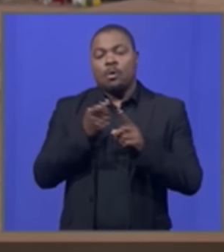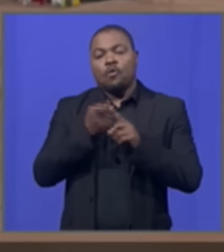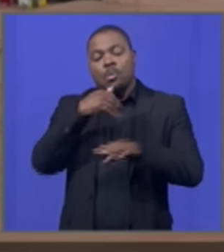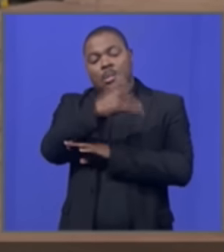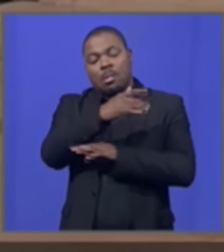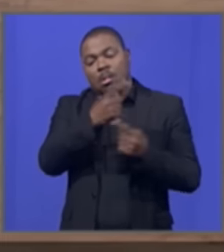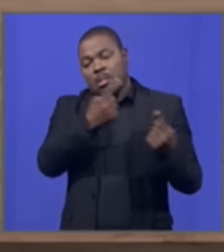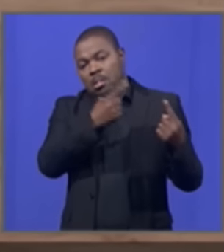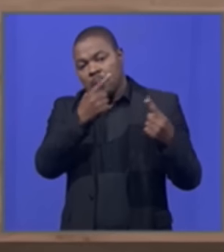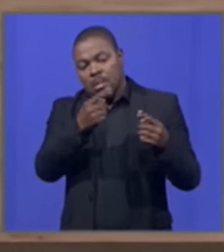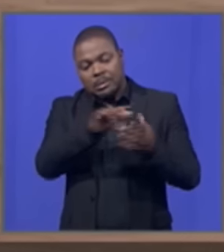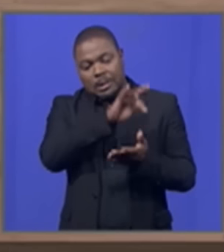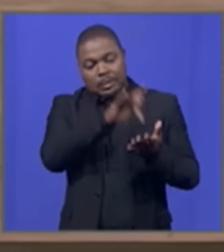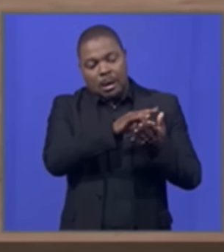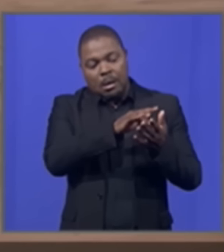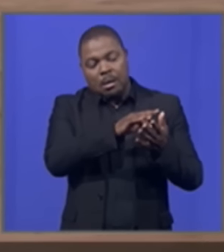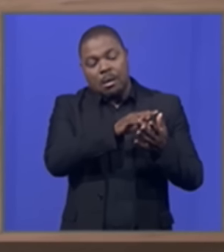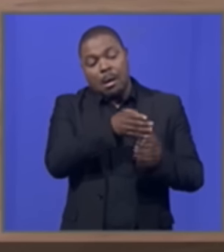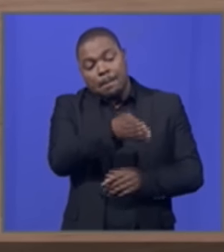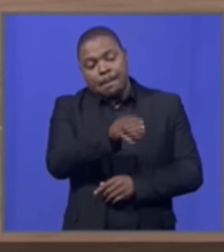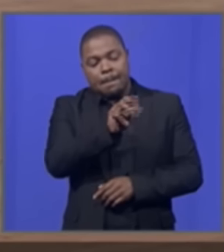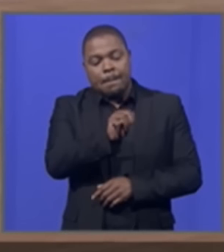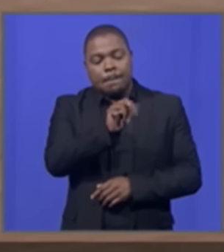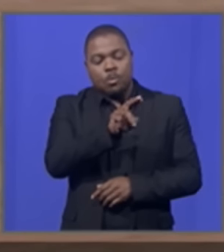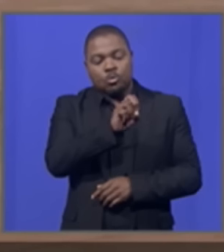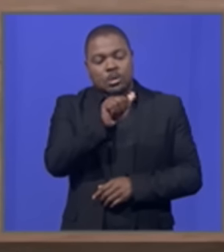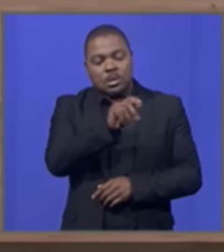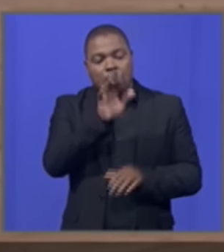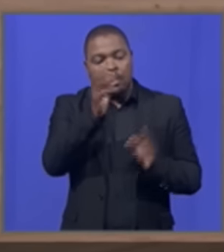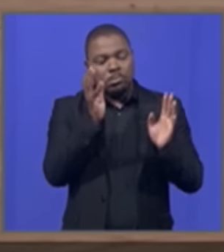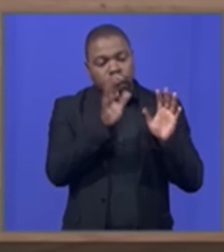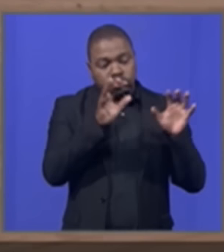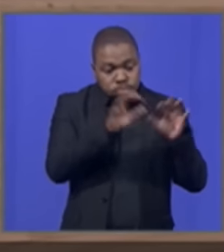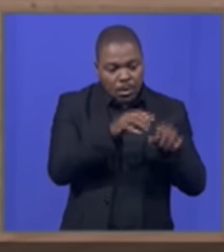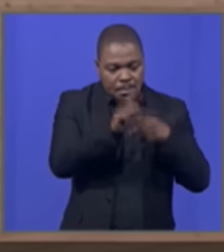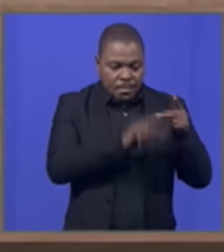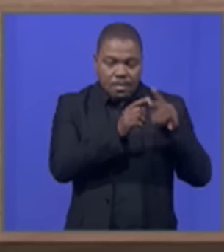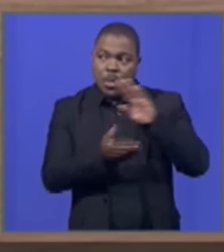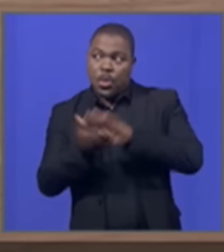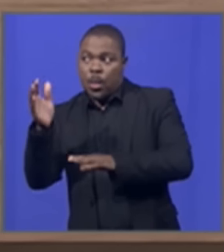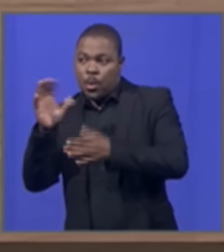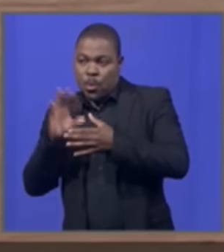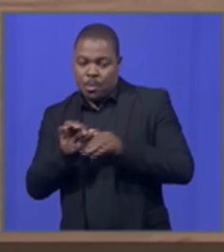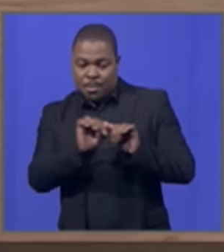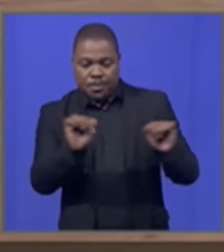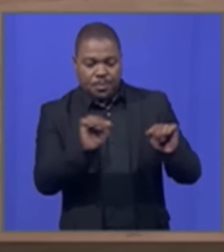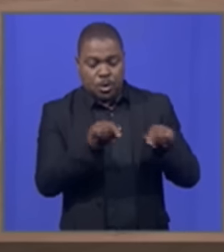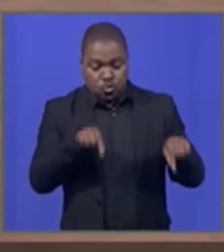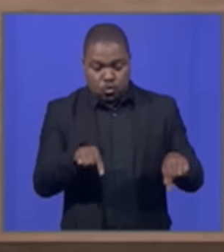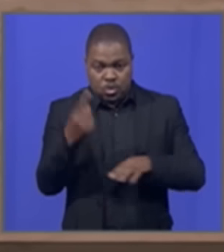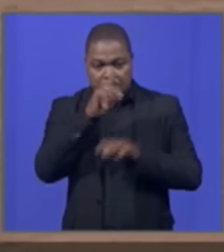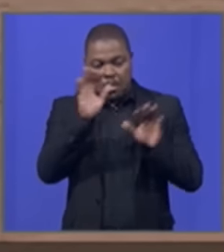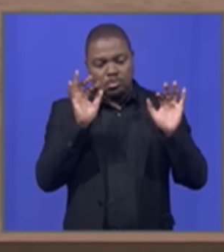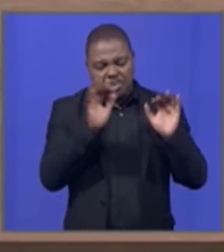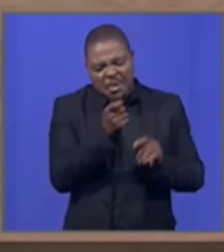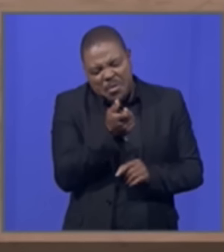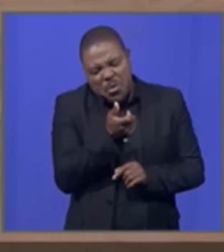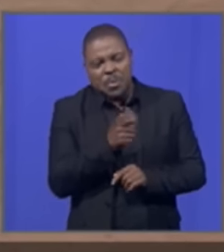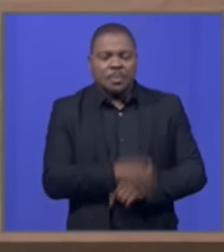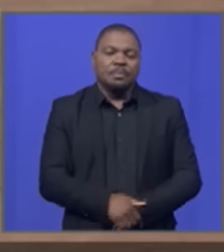la nakwana la go romela bafaladi gae ka Messina le sa gatlampana go lekotšwe fela batho ba mmalwa tšatšing la lehono.